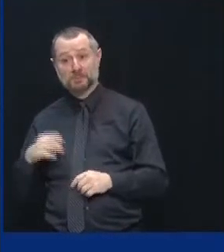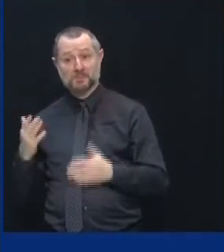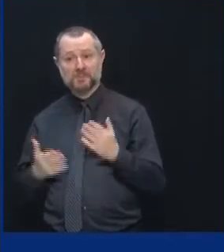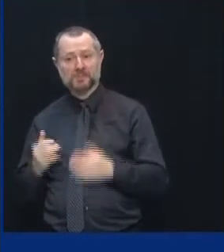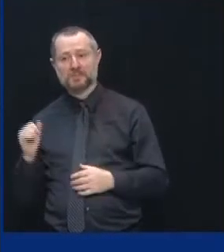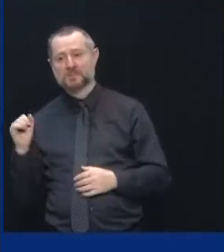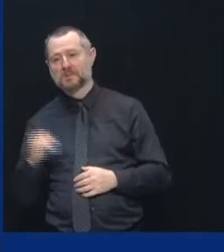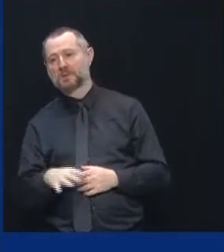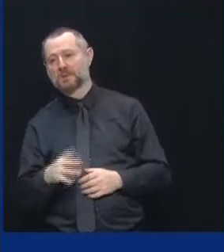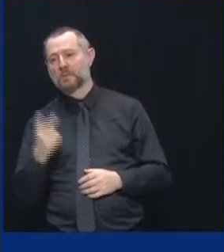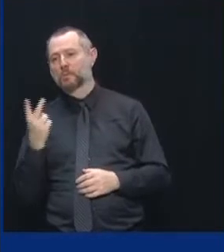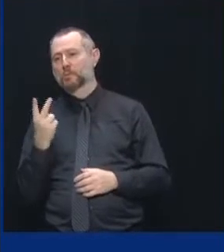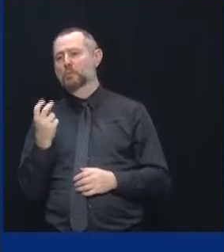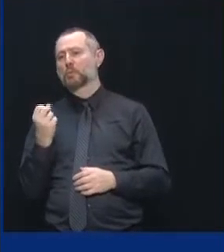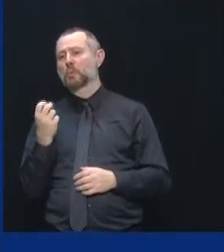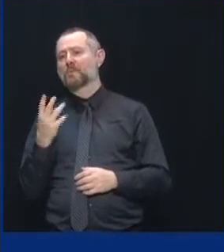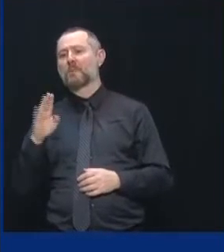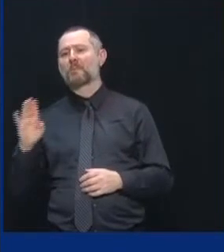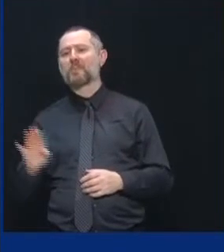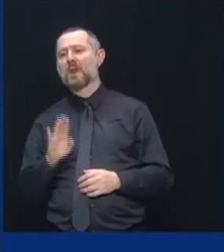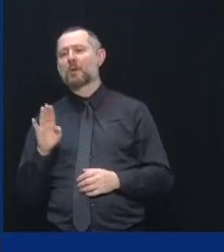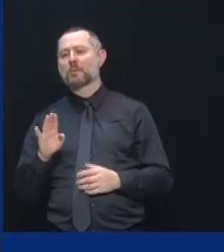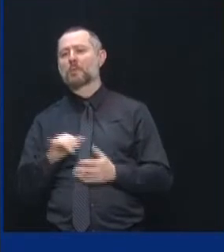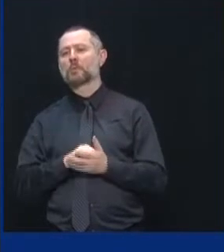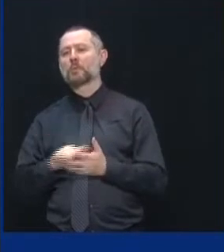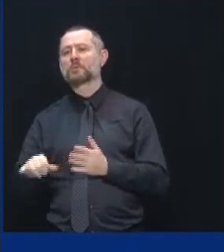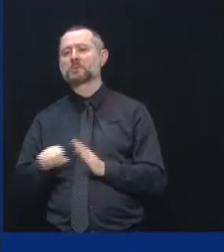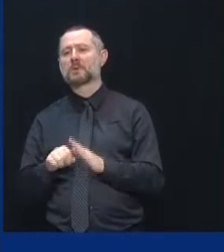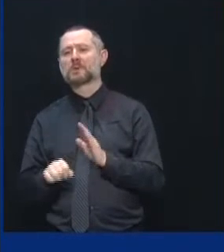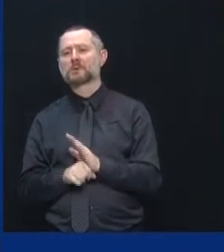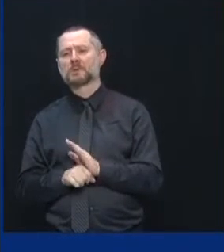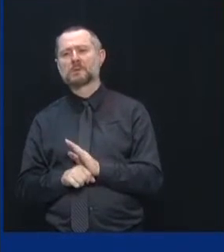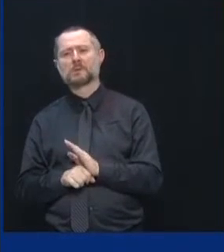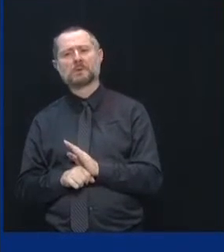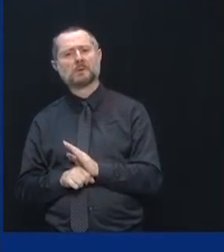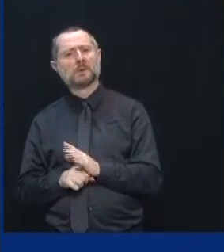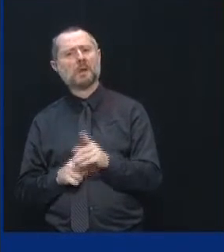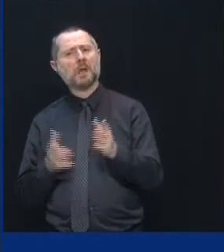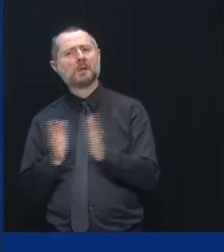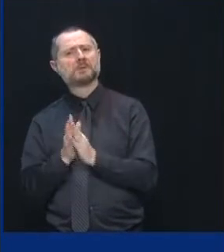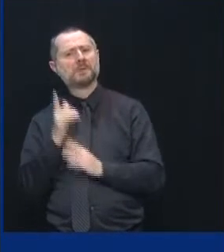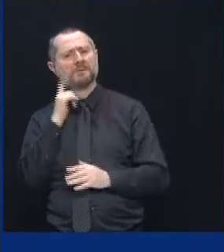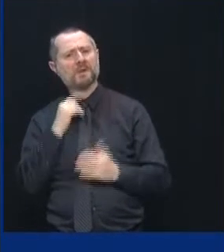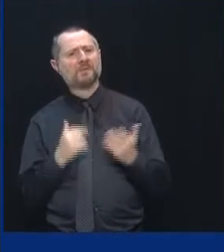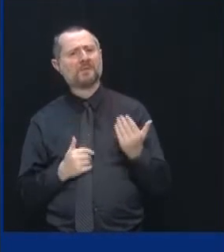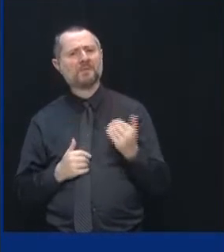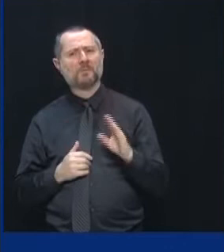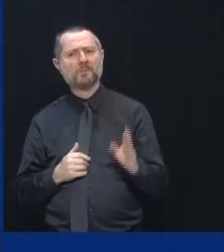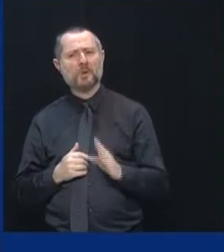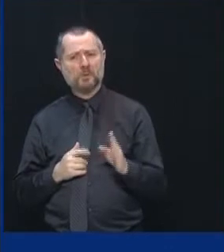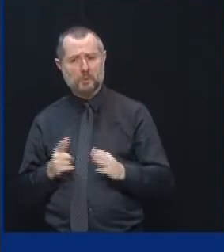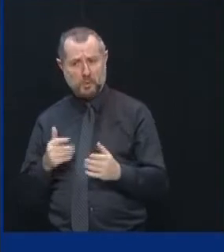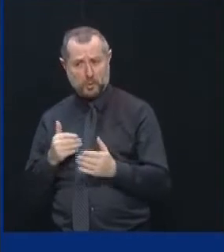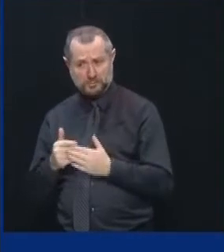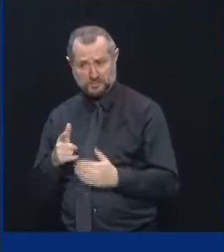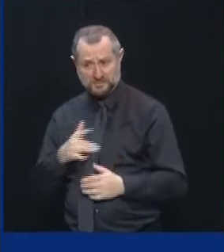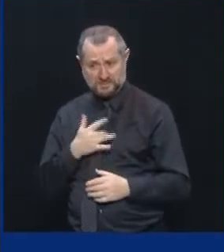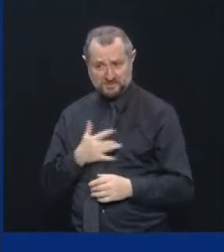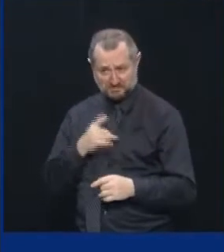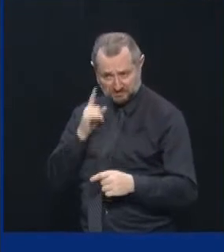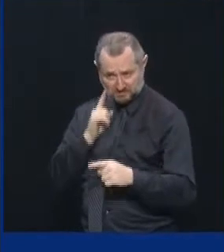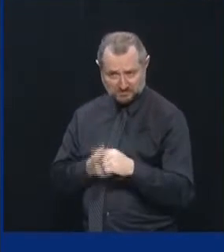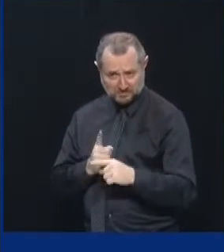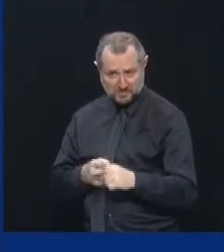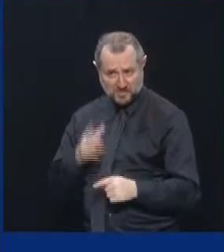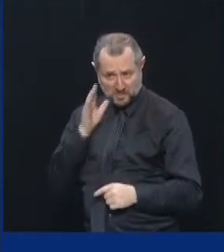to the $15 billion that you'd been requesting. I'm wondering, are you optimistic that the state could receive that amount of